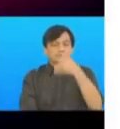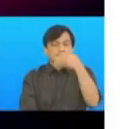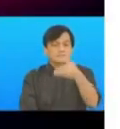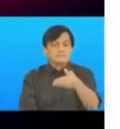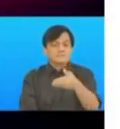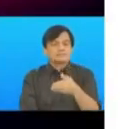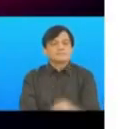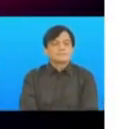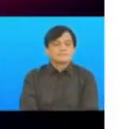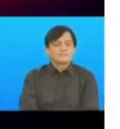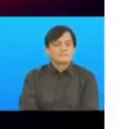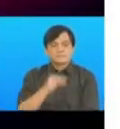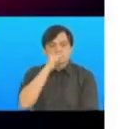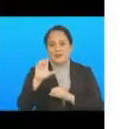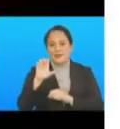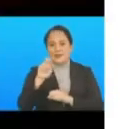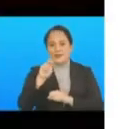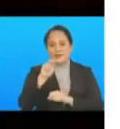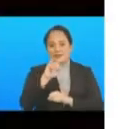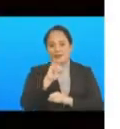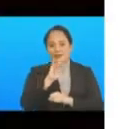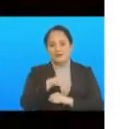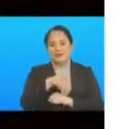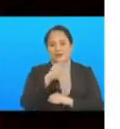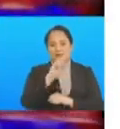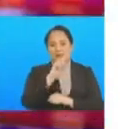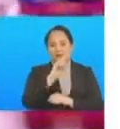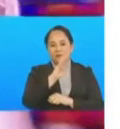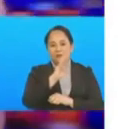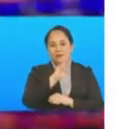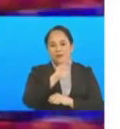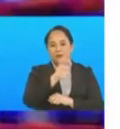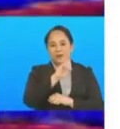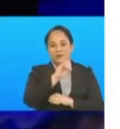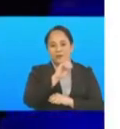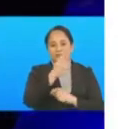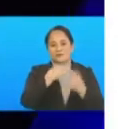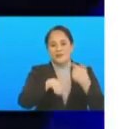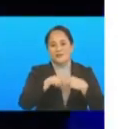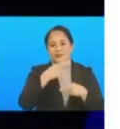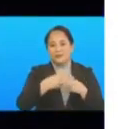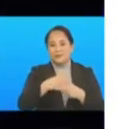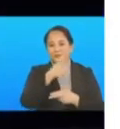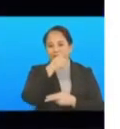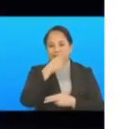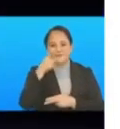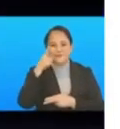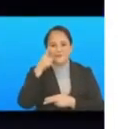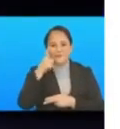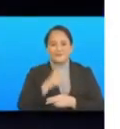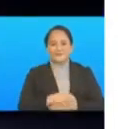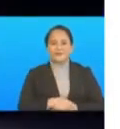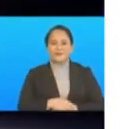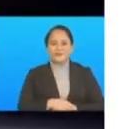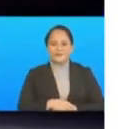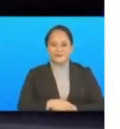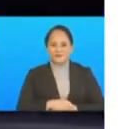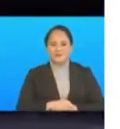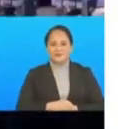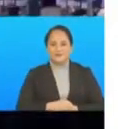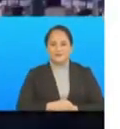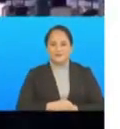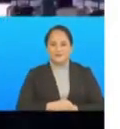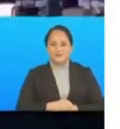The socialist view of another candidate would be good in a battle of ideas, but at the end of the